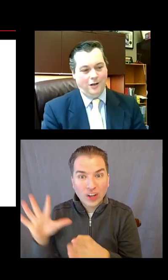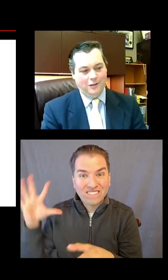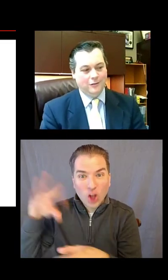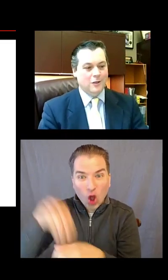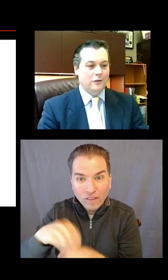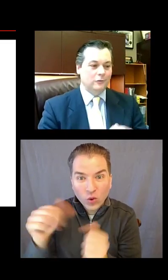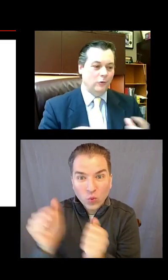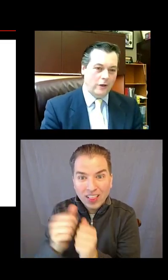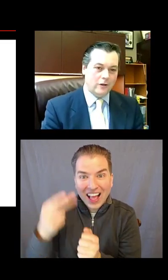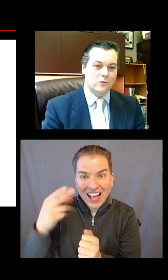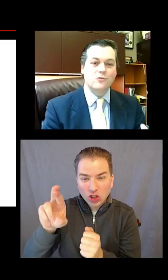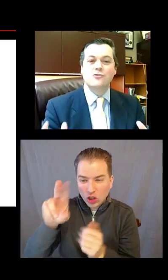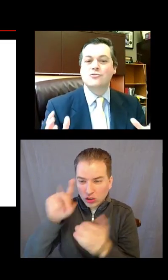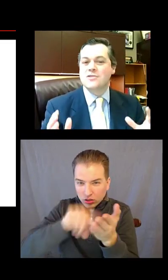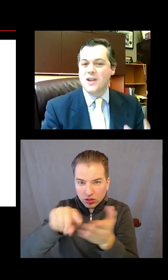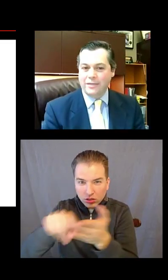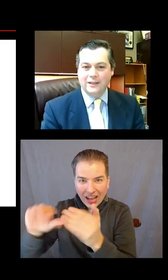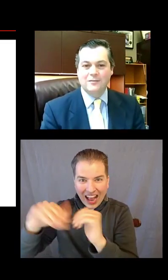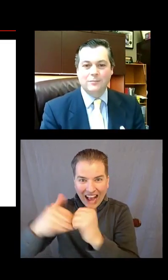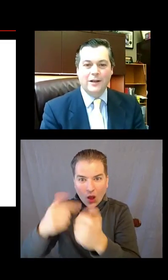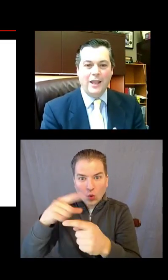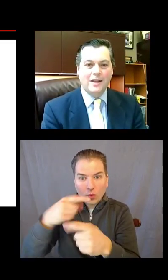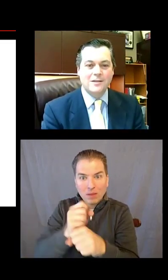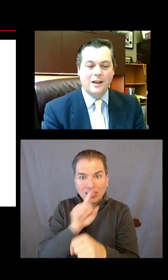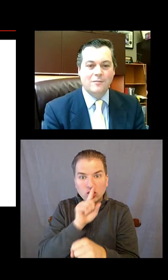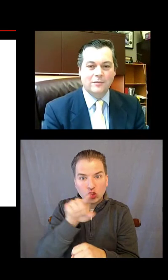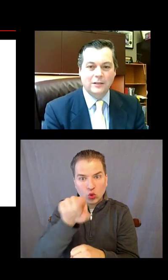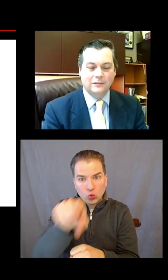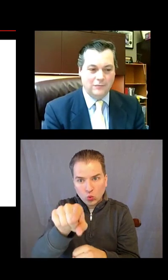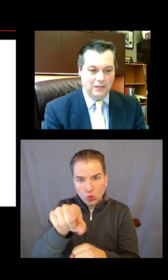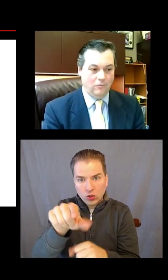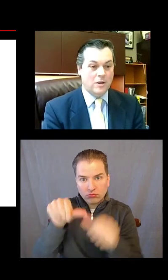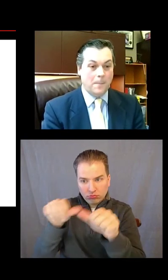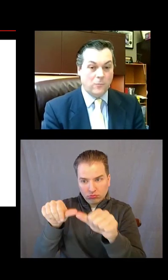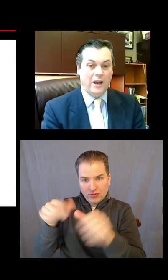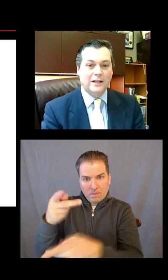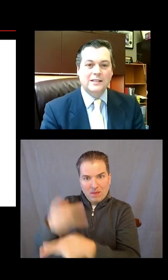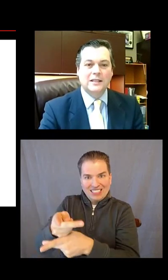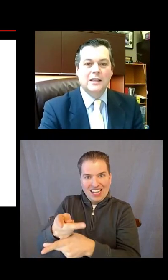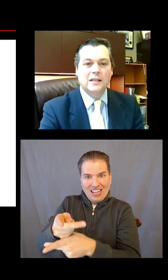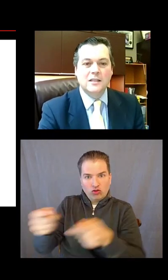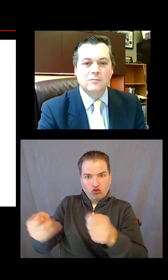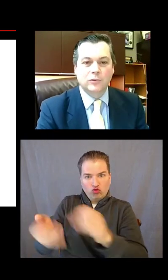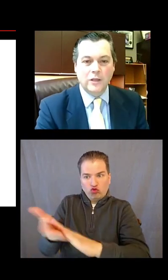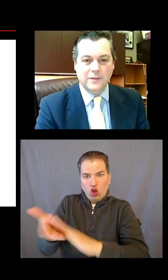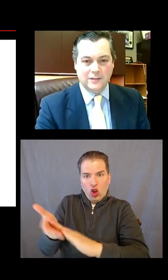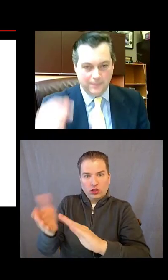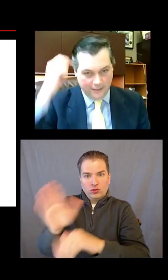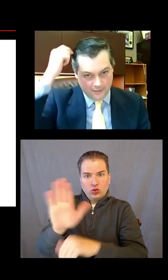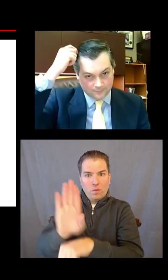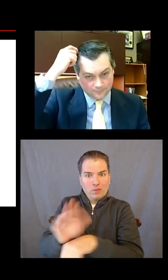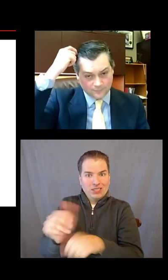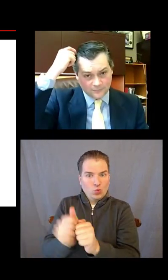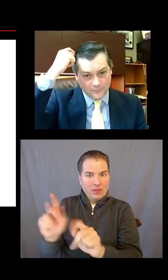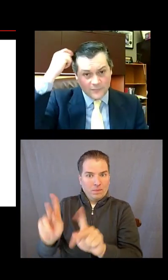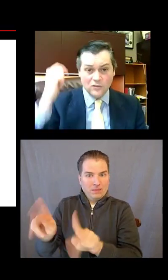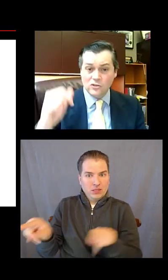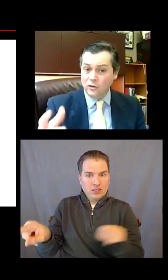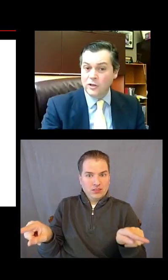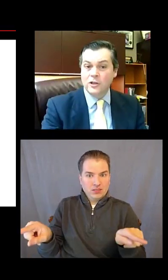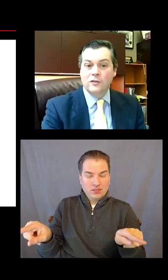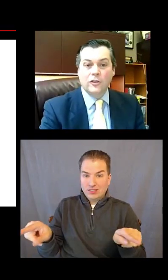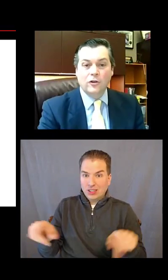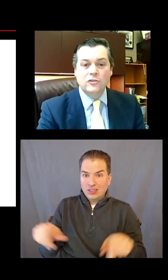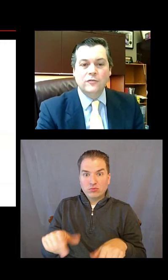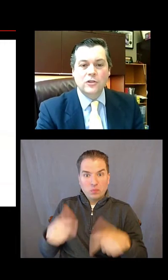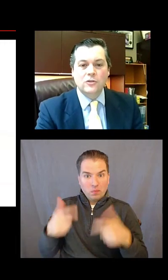there are lawyers who do nothing but end up, practicing in the employment space.